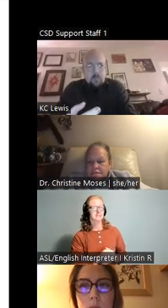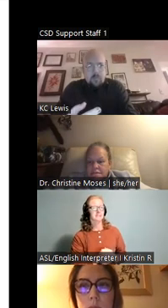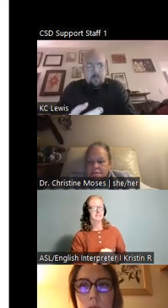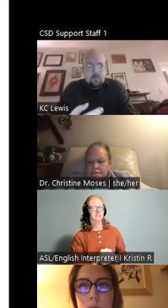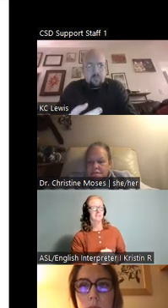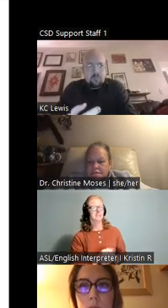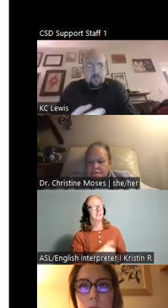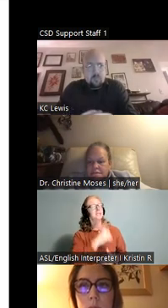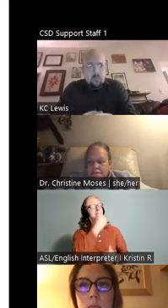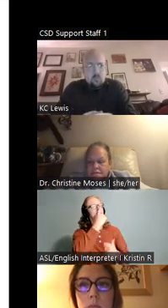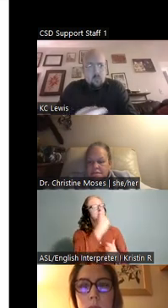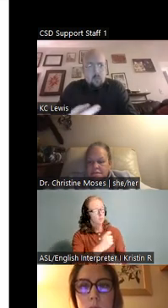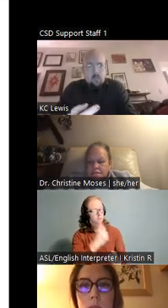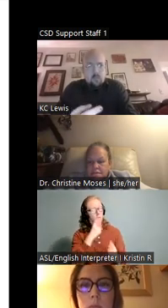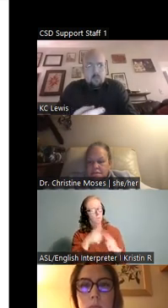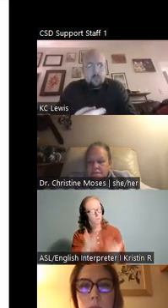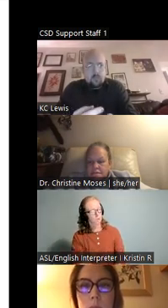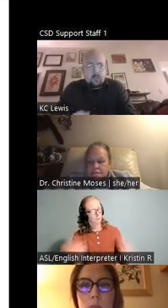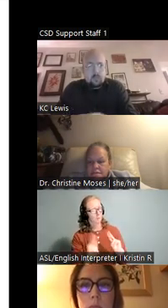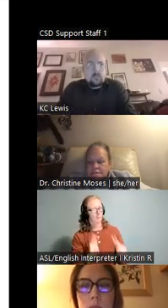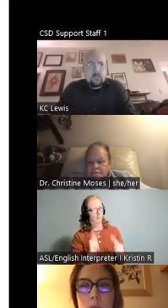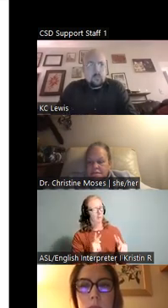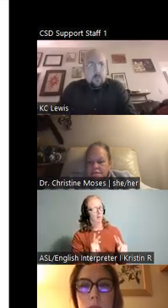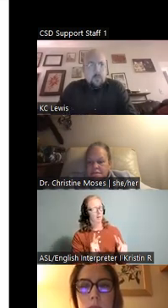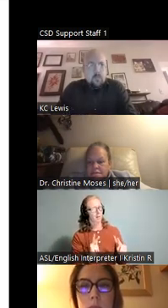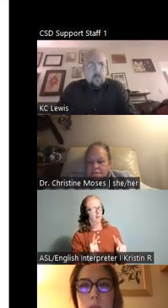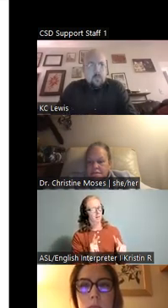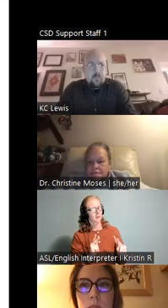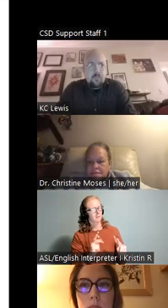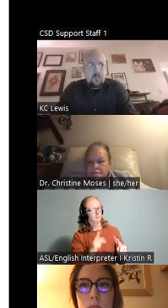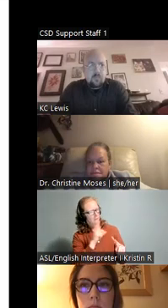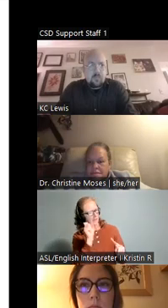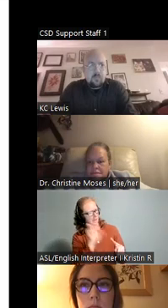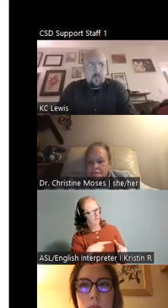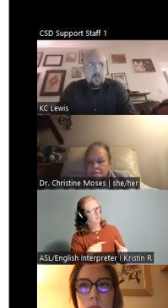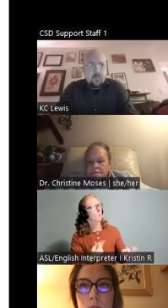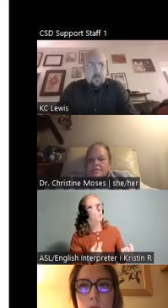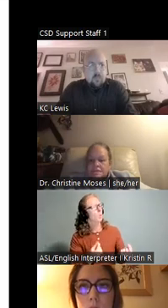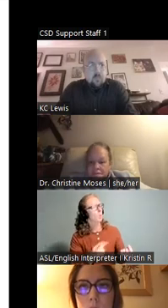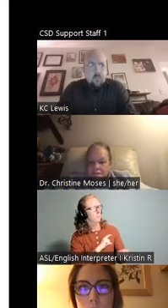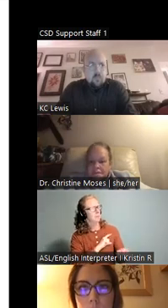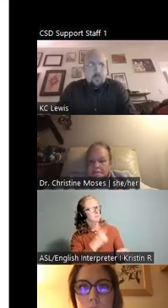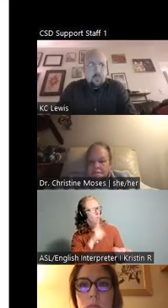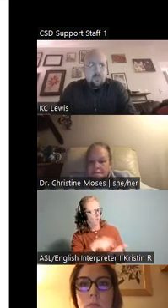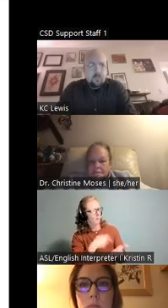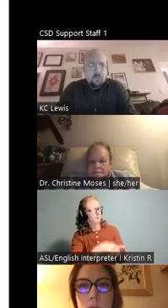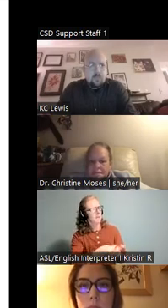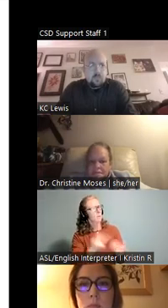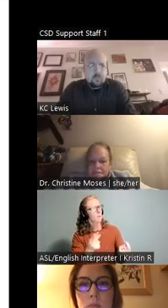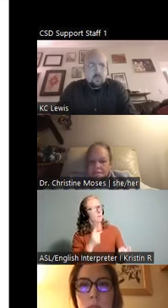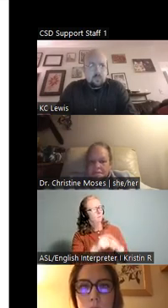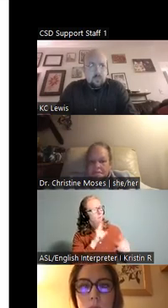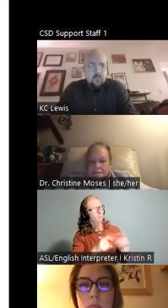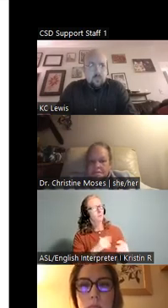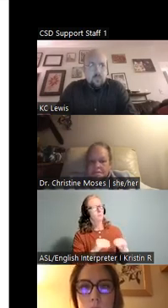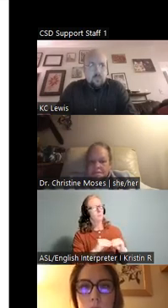enormous interest to the general public. Like, I think people are often asking, like, what do the police spend their money on? Like, they just keep asking for more